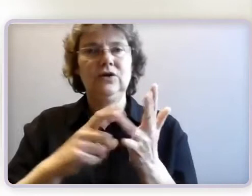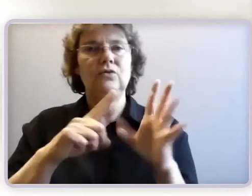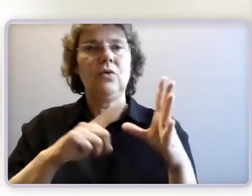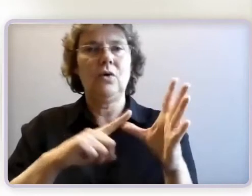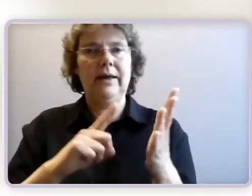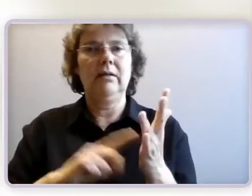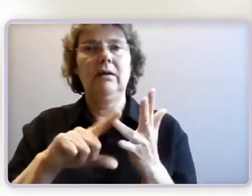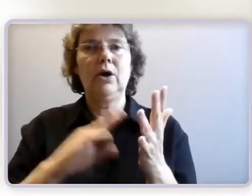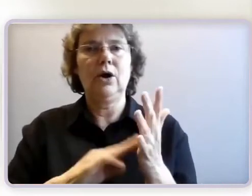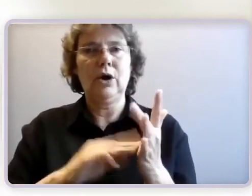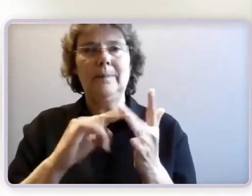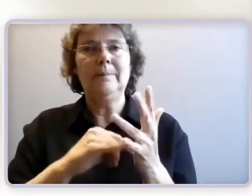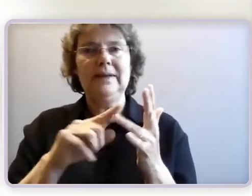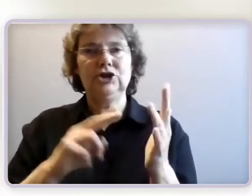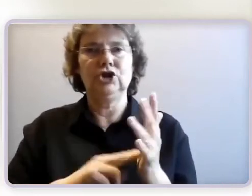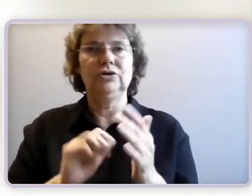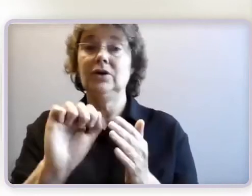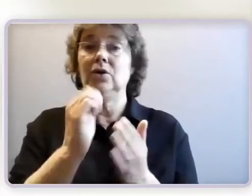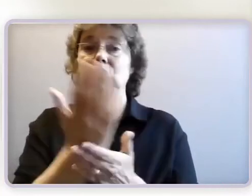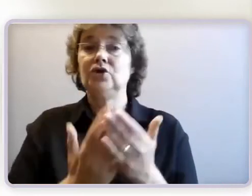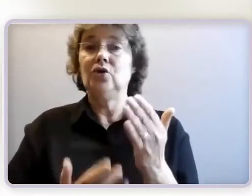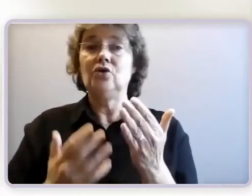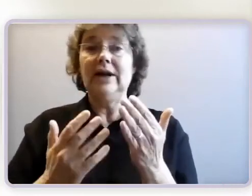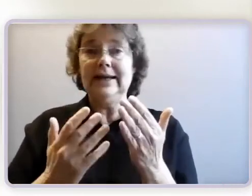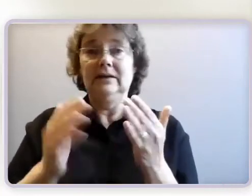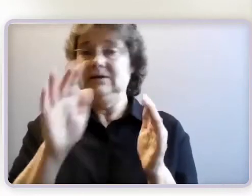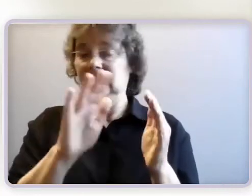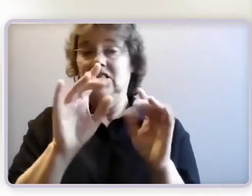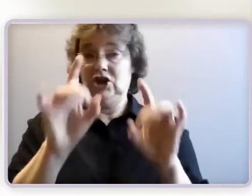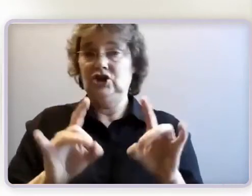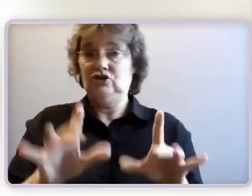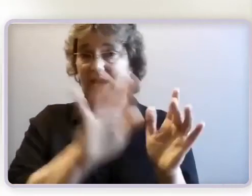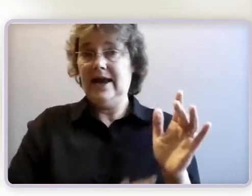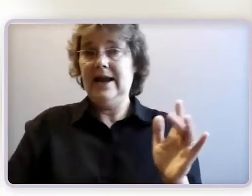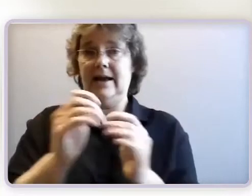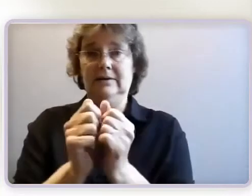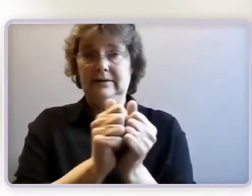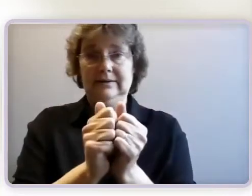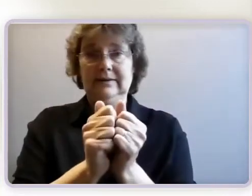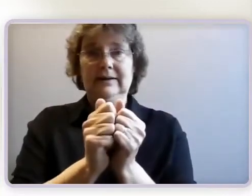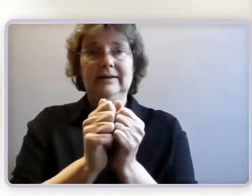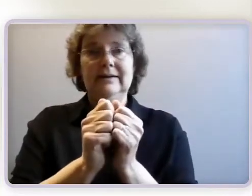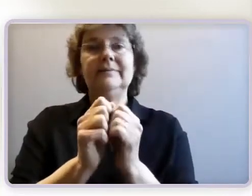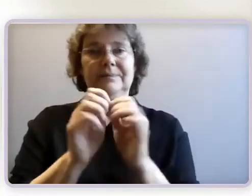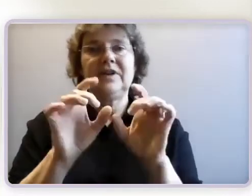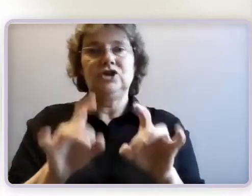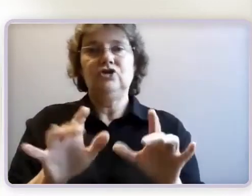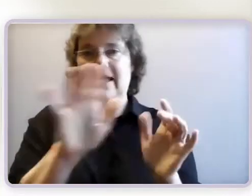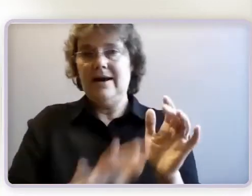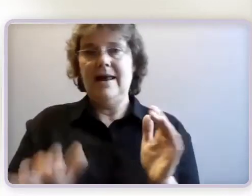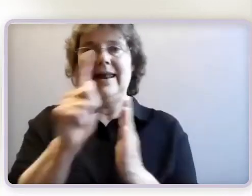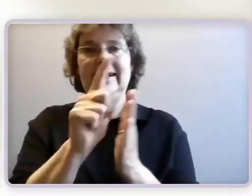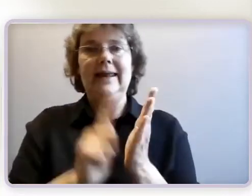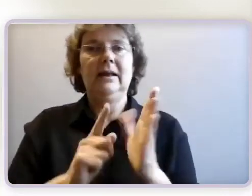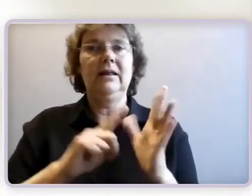Your Story is a national partnership between National Legal Aid and the National Aboriginal and Torres Strait